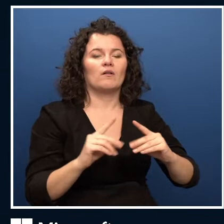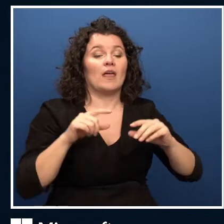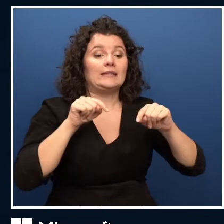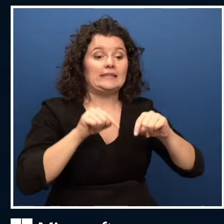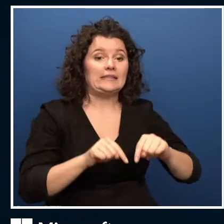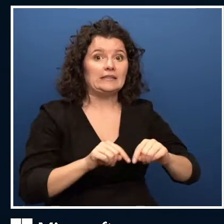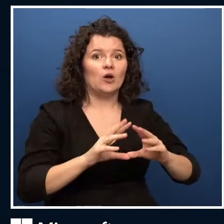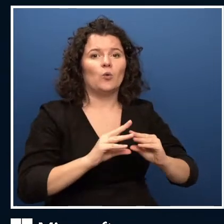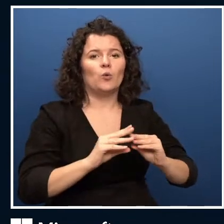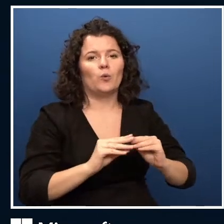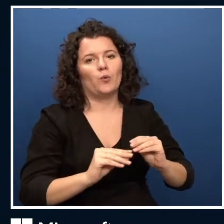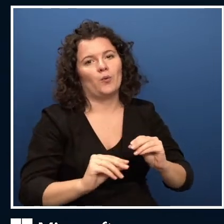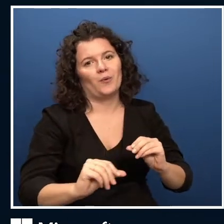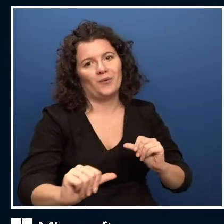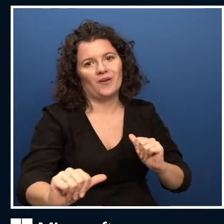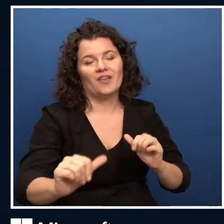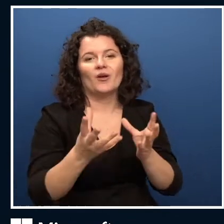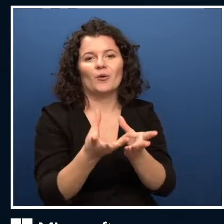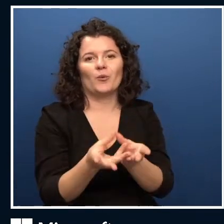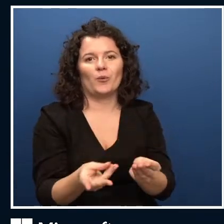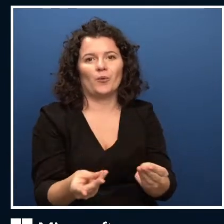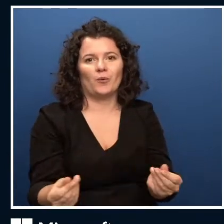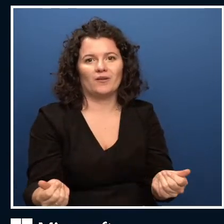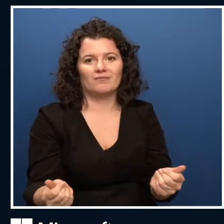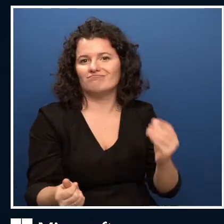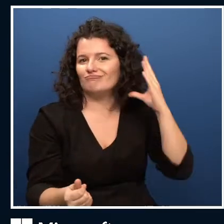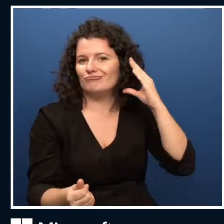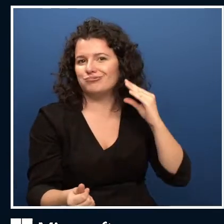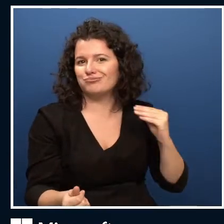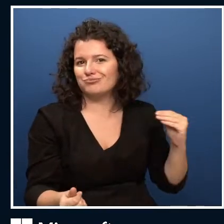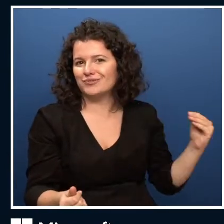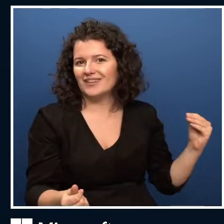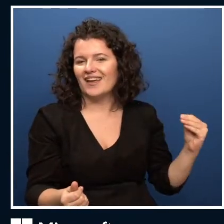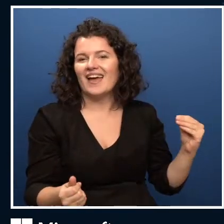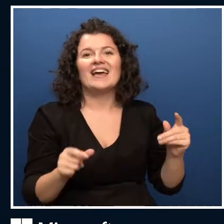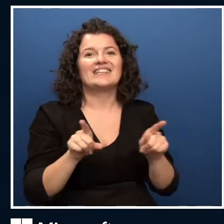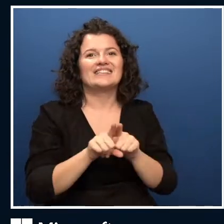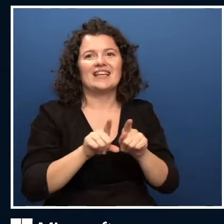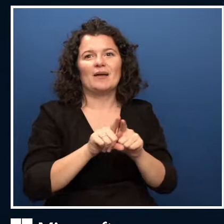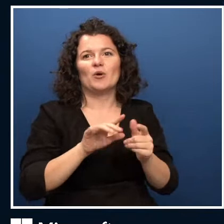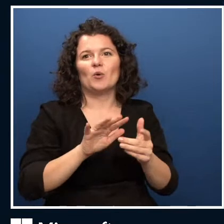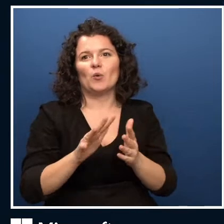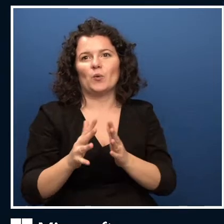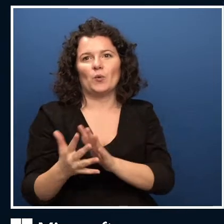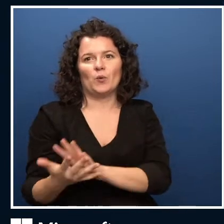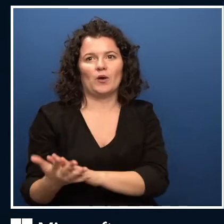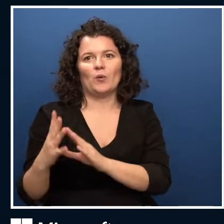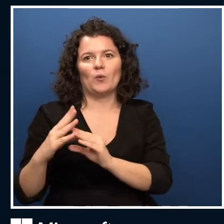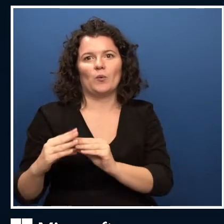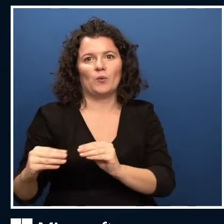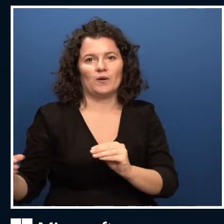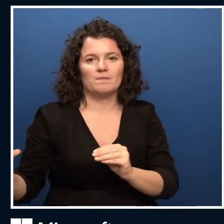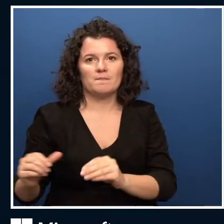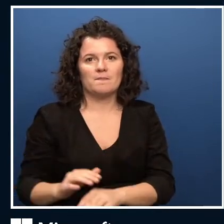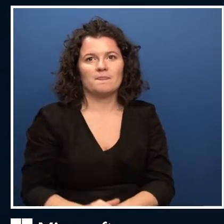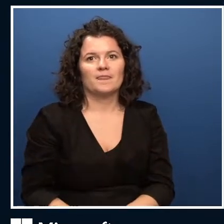where the lower frequencies in the initial time components have a higher